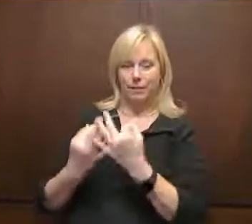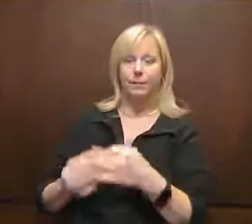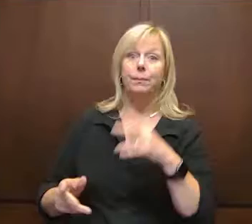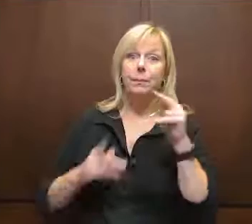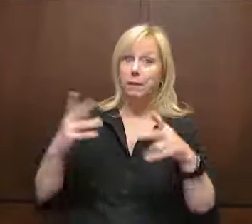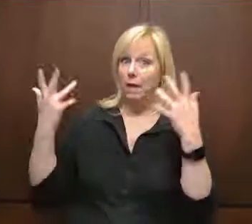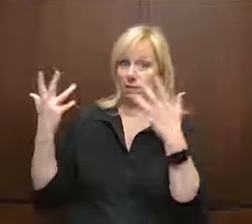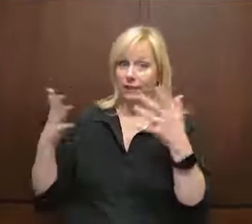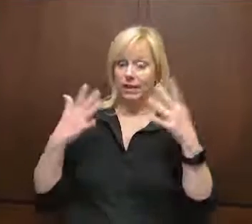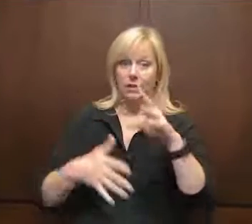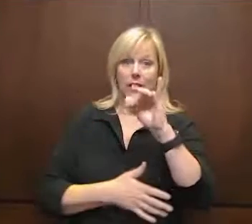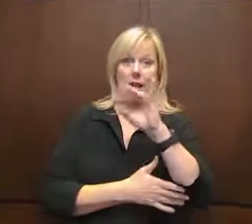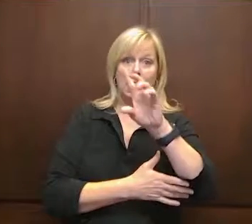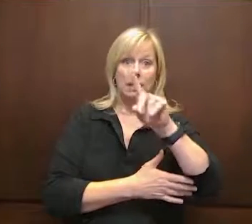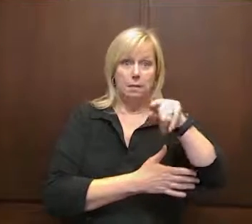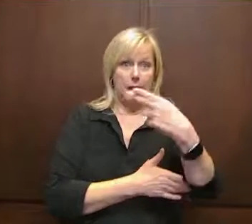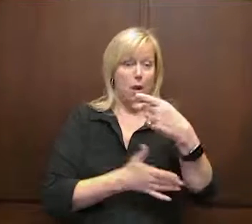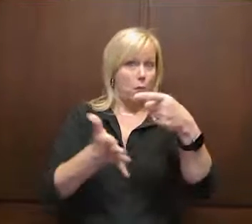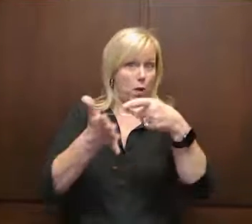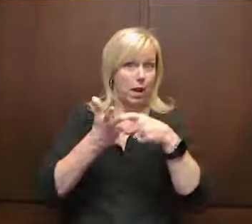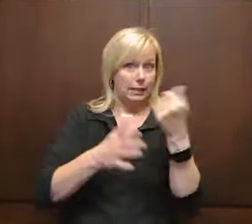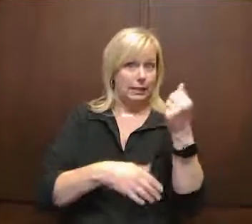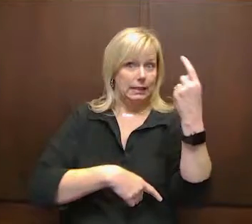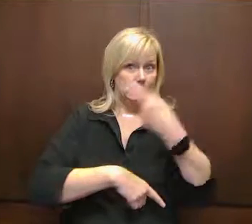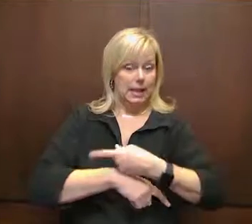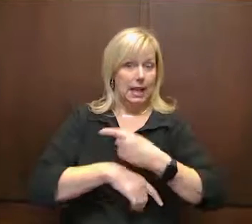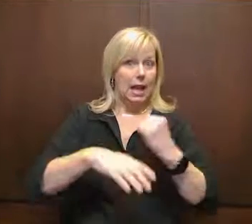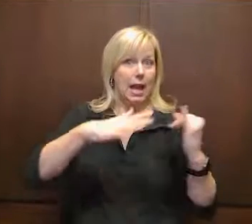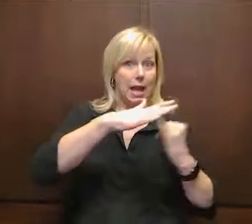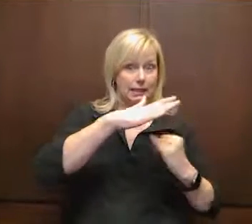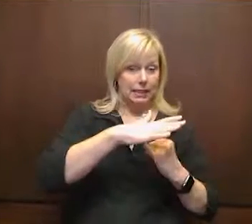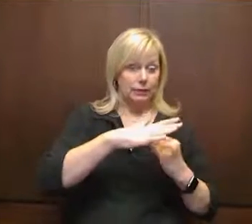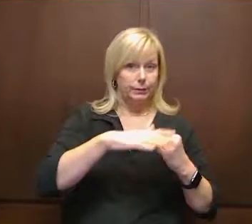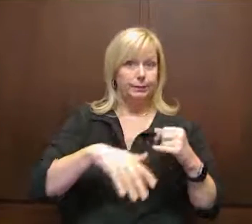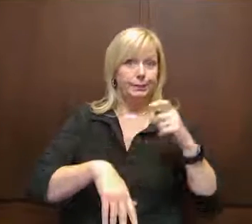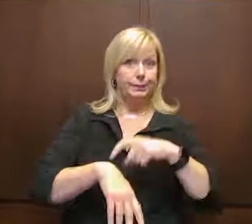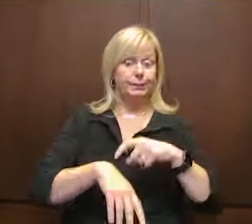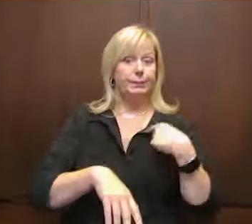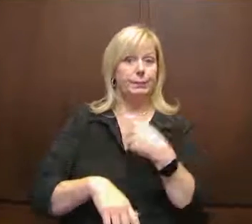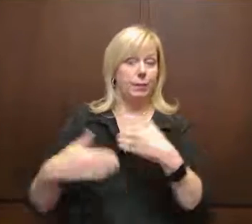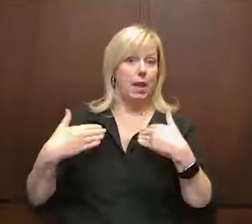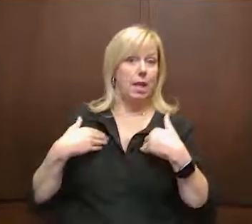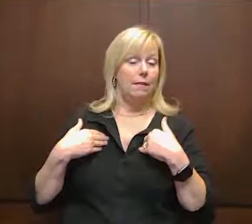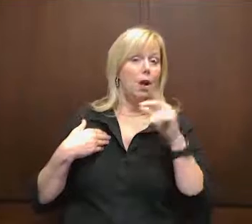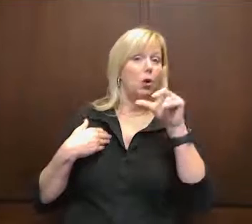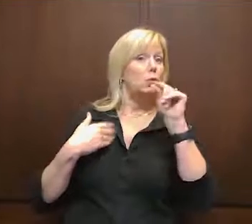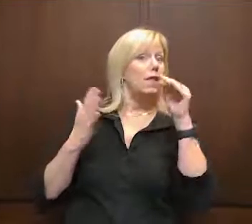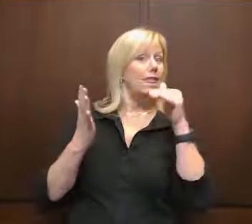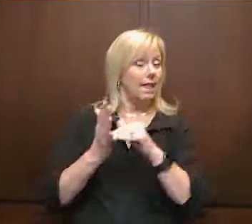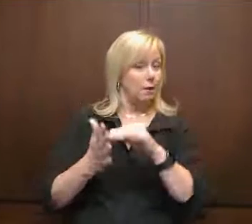have completed the IDPH required 10-day isolation period, we are at